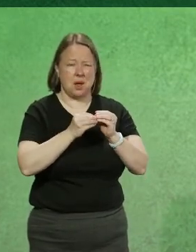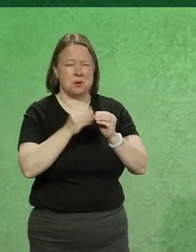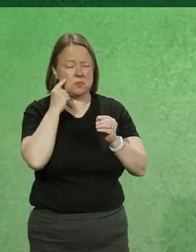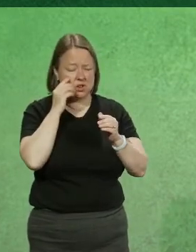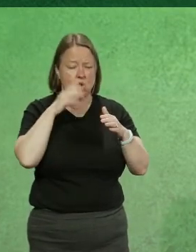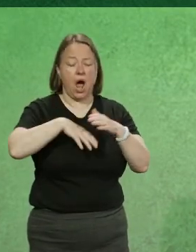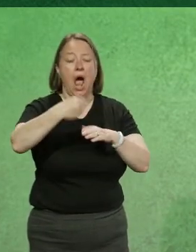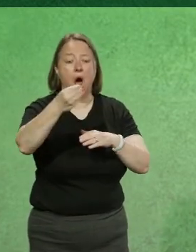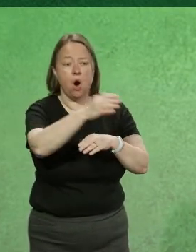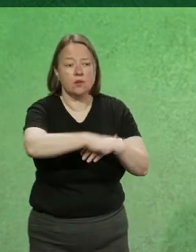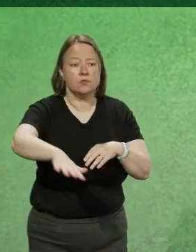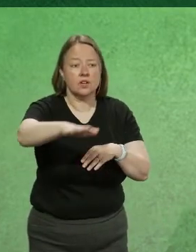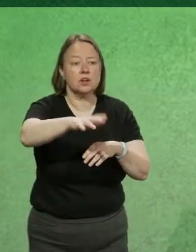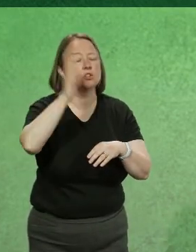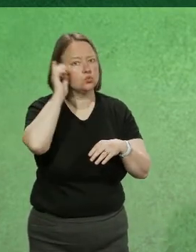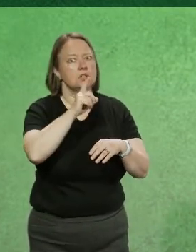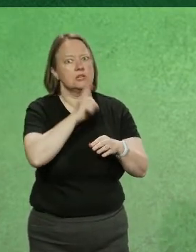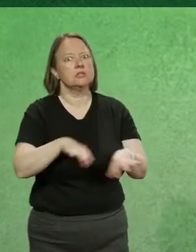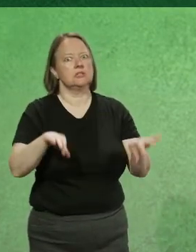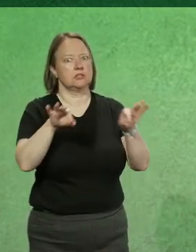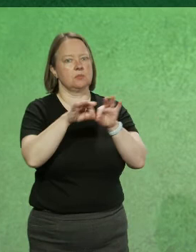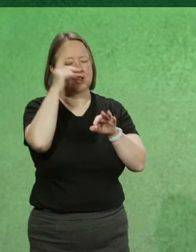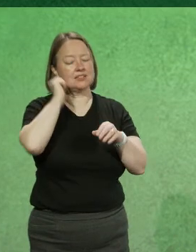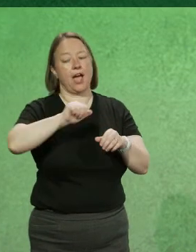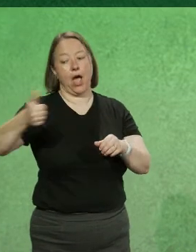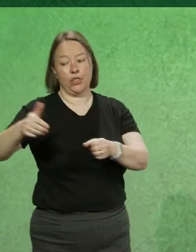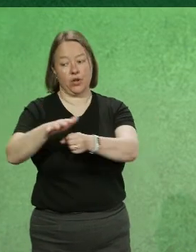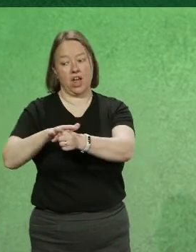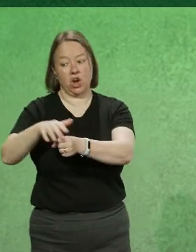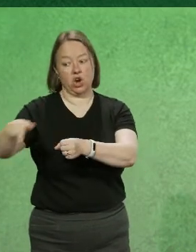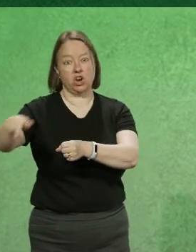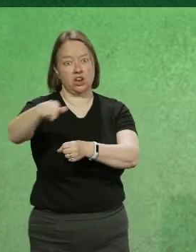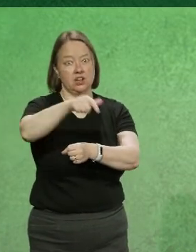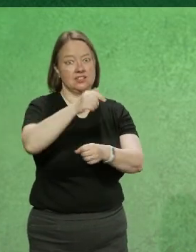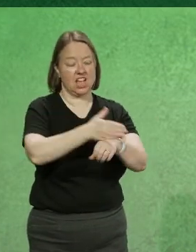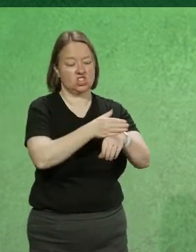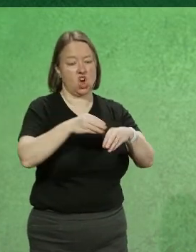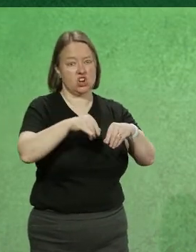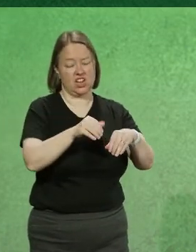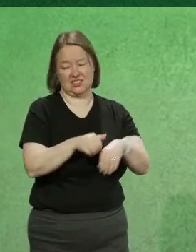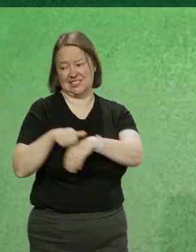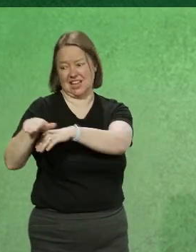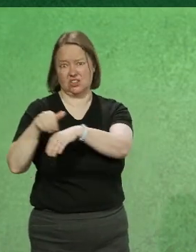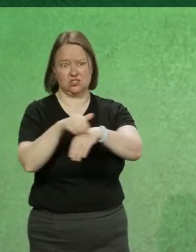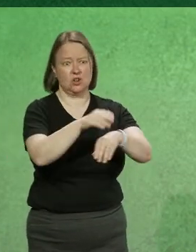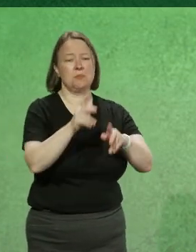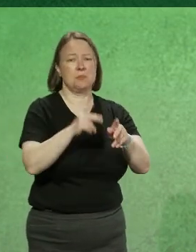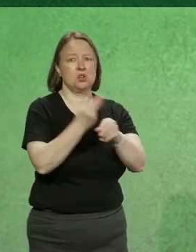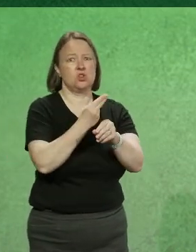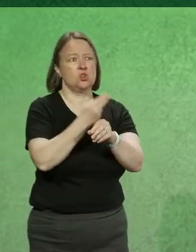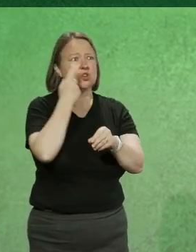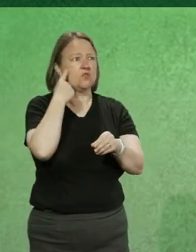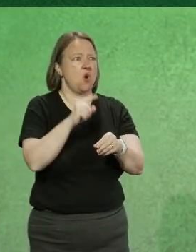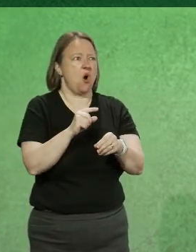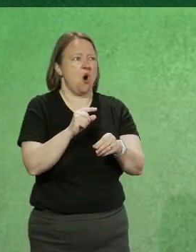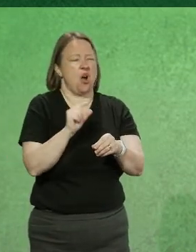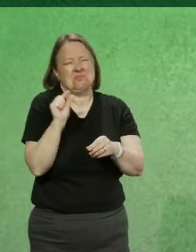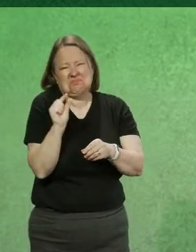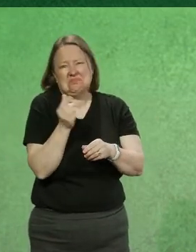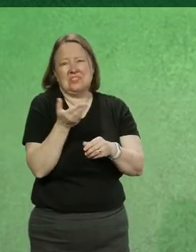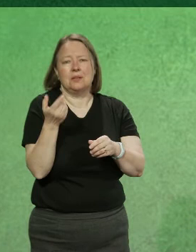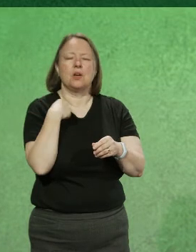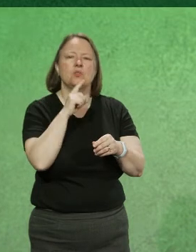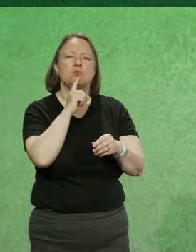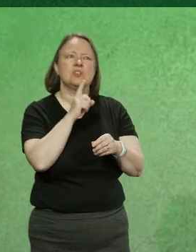it will really be significant, because there are other areas that these sawdust go to. People use them for minor things, but not